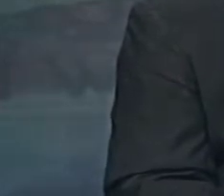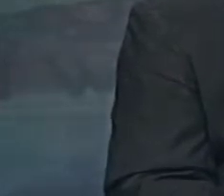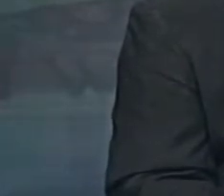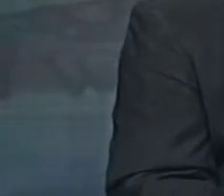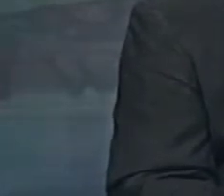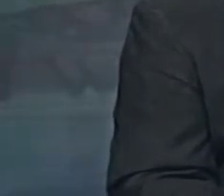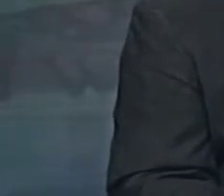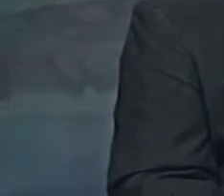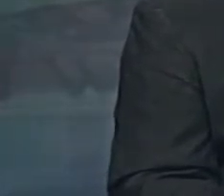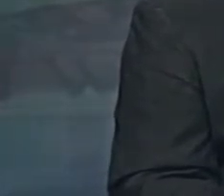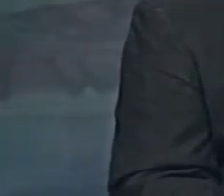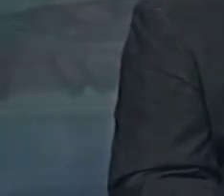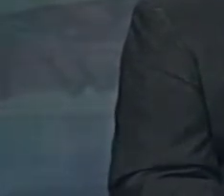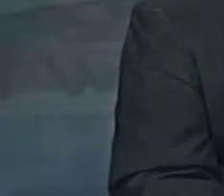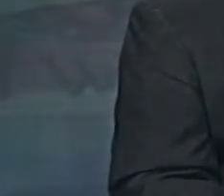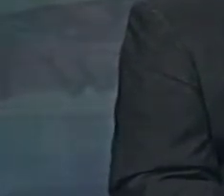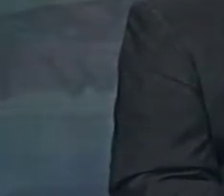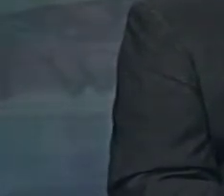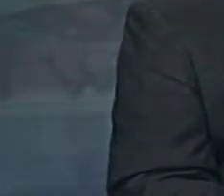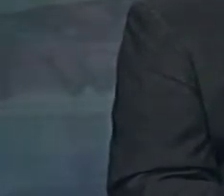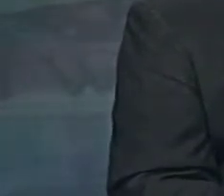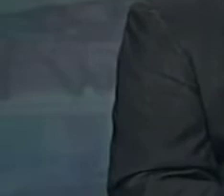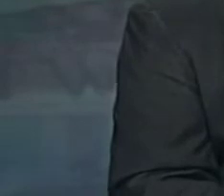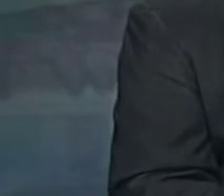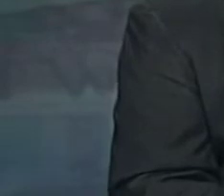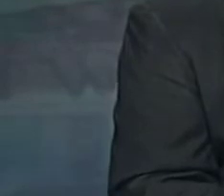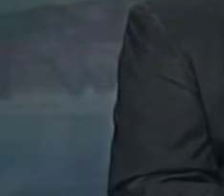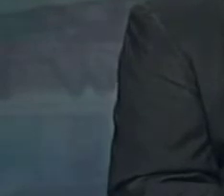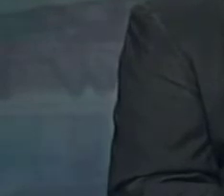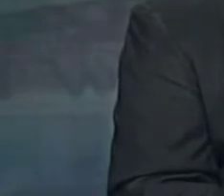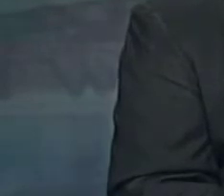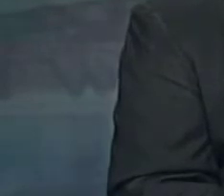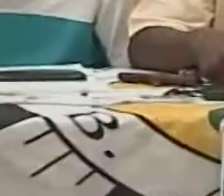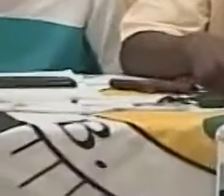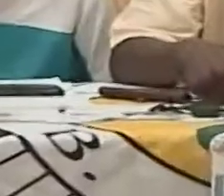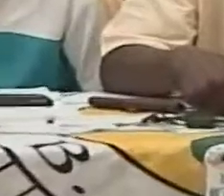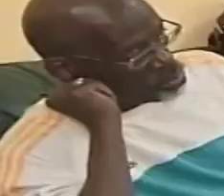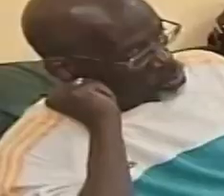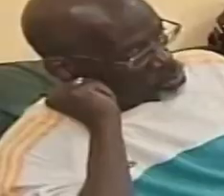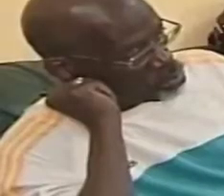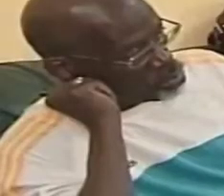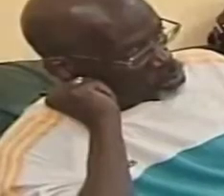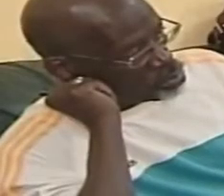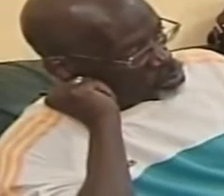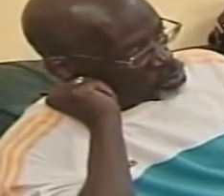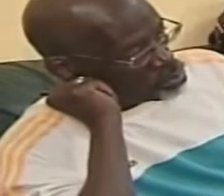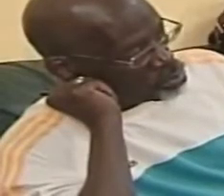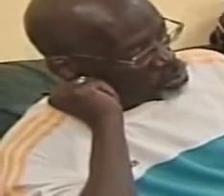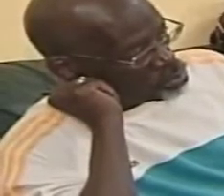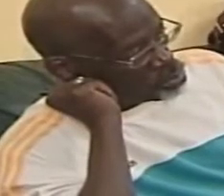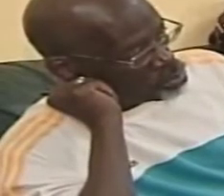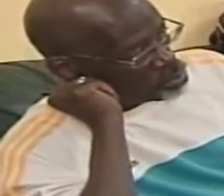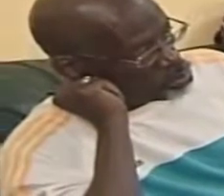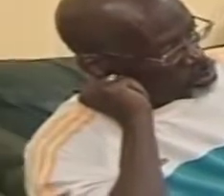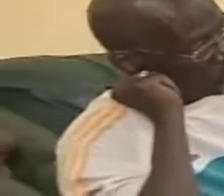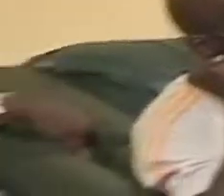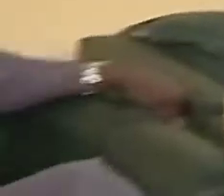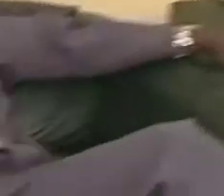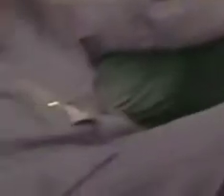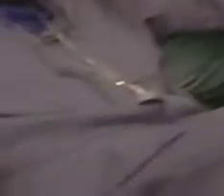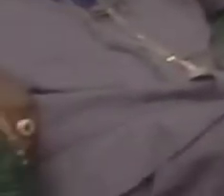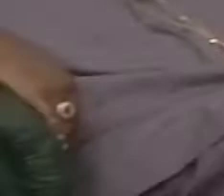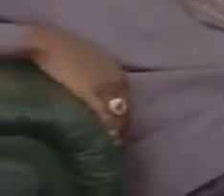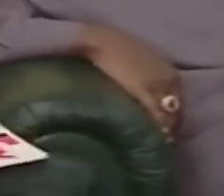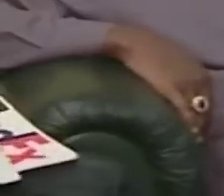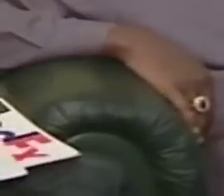about. Charles Fisher tells us what happened in the relays. Finally clearing the air. B3's boss Mike